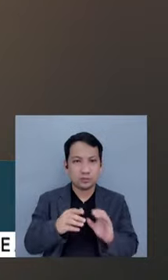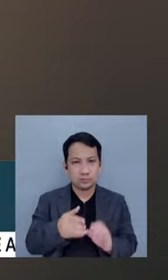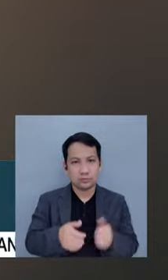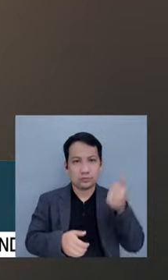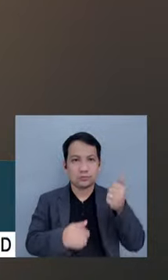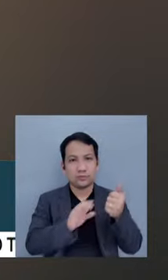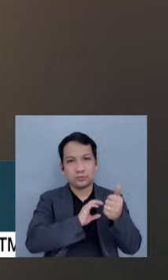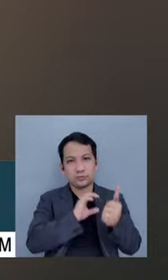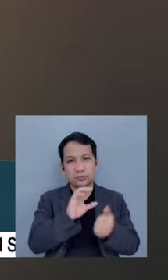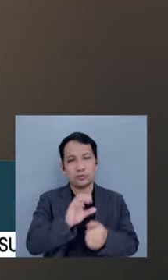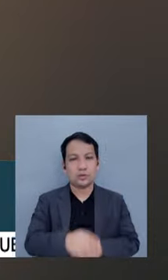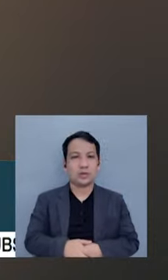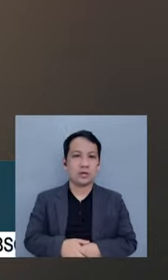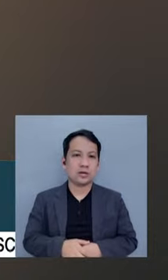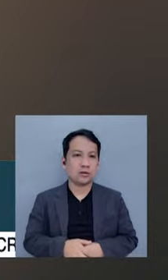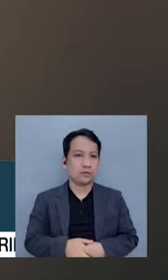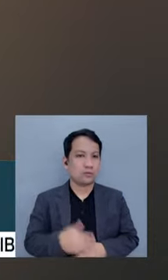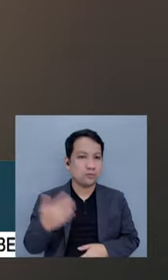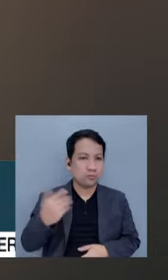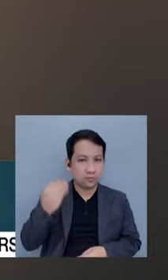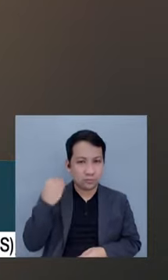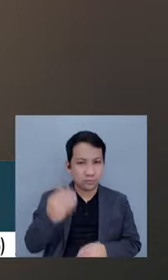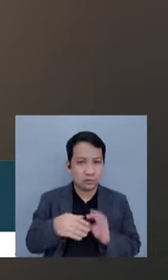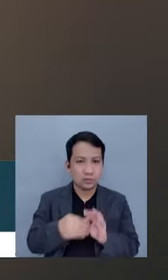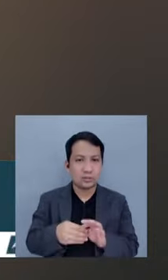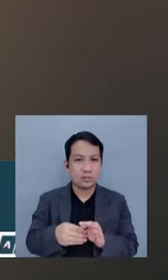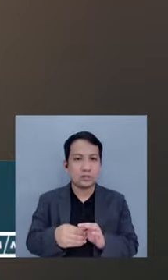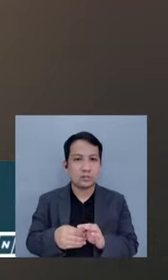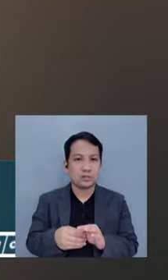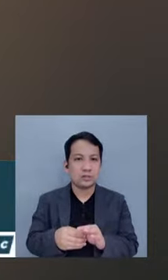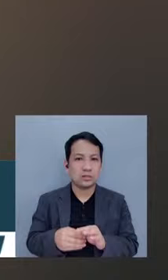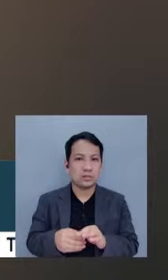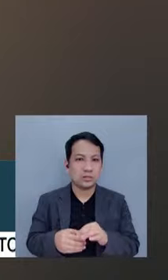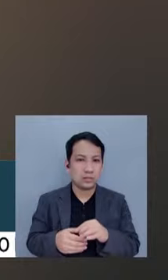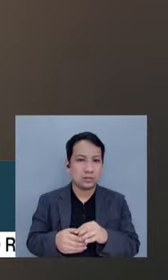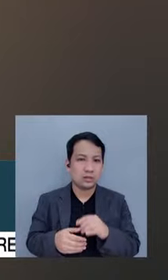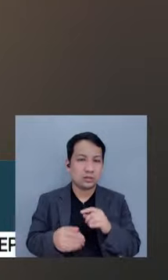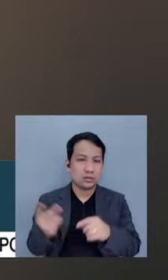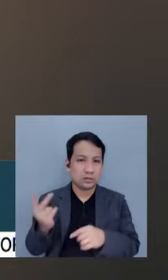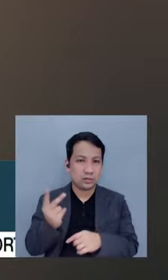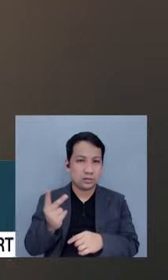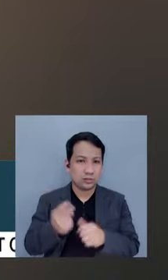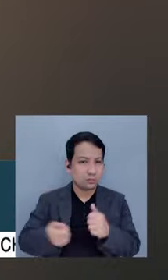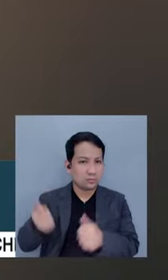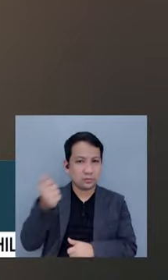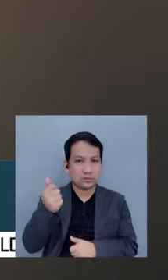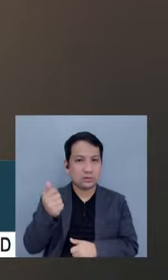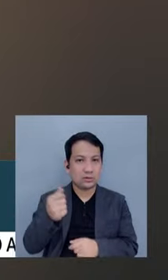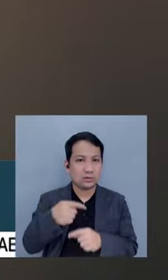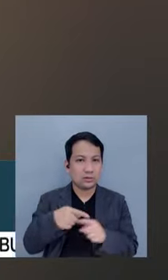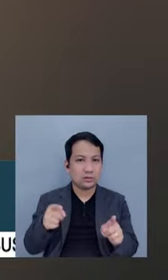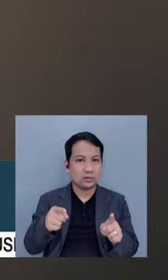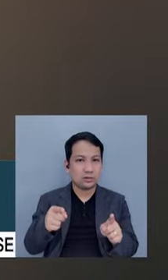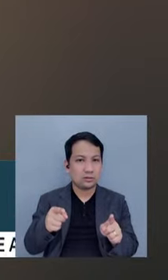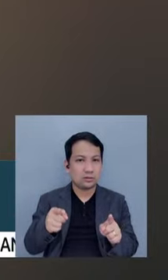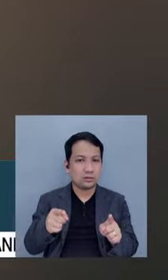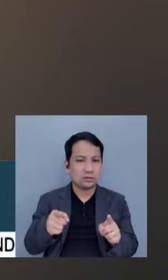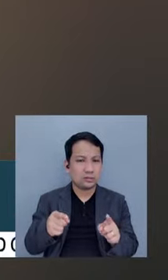tournament. What was really impressive is that the ranking of Ayala and Cancino are not really that high in doubles. Ayala is